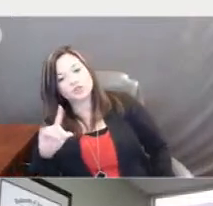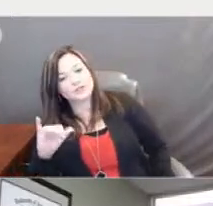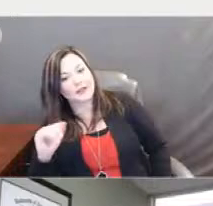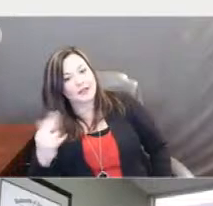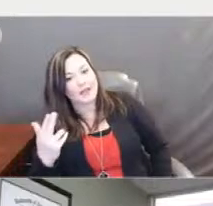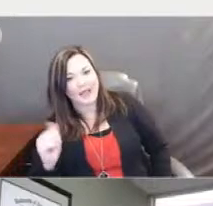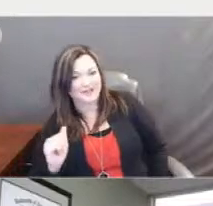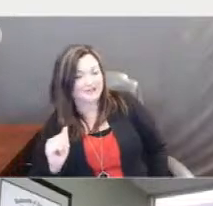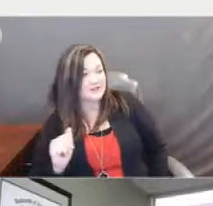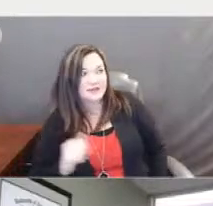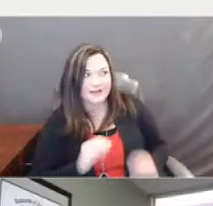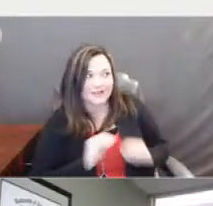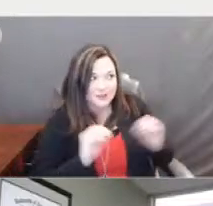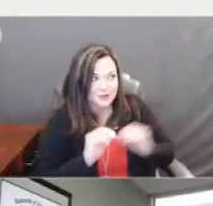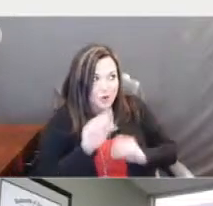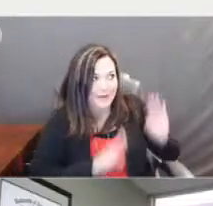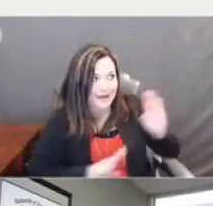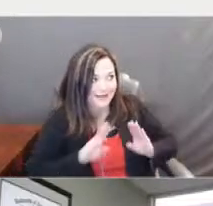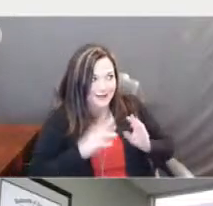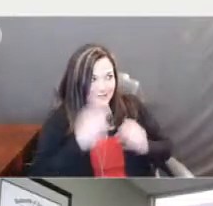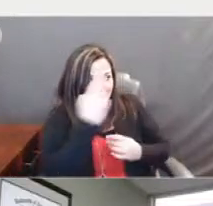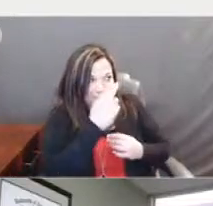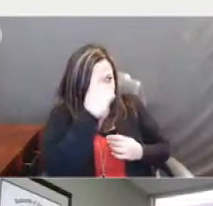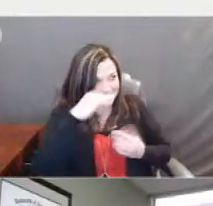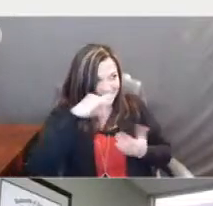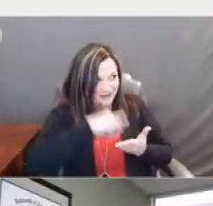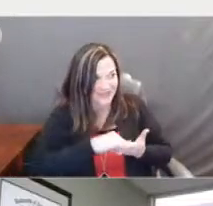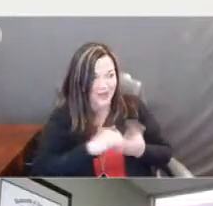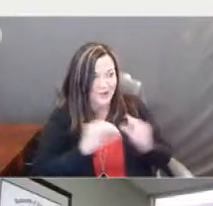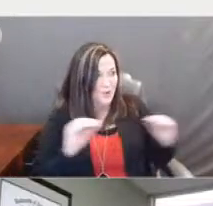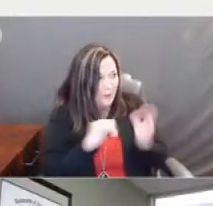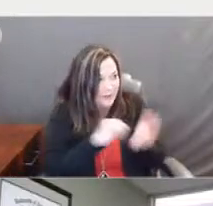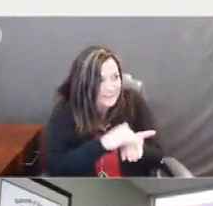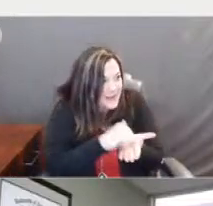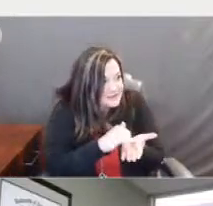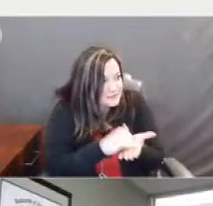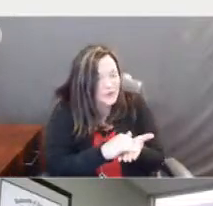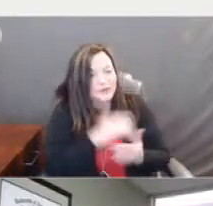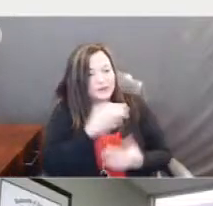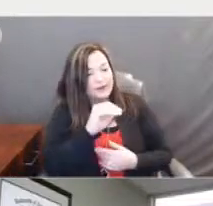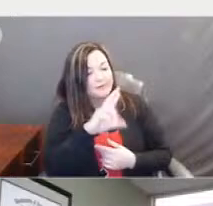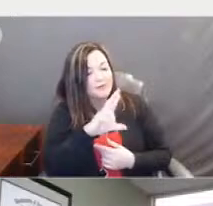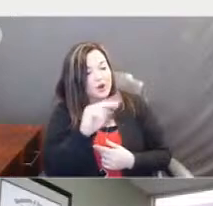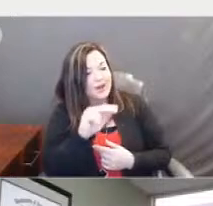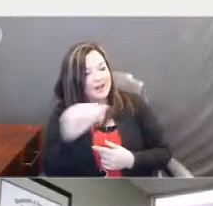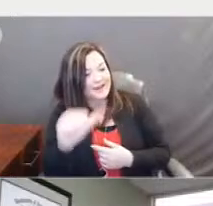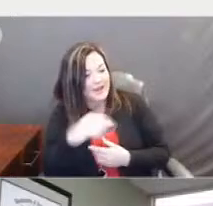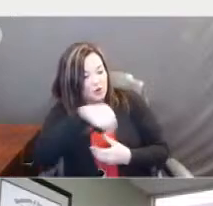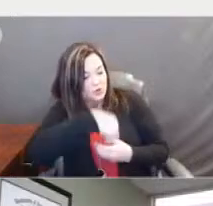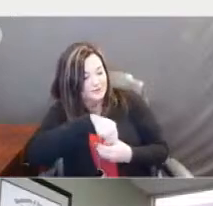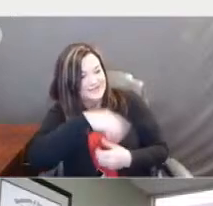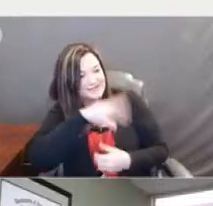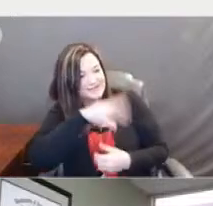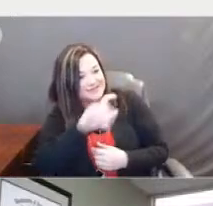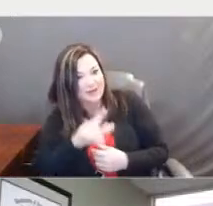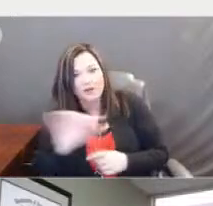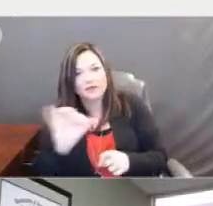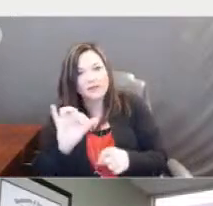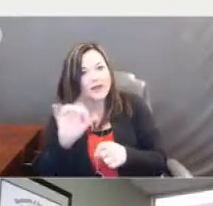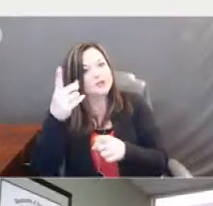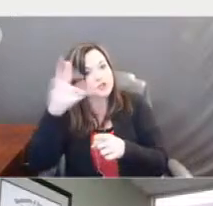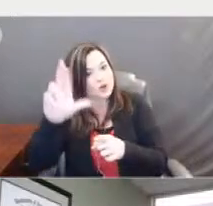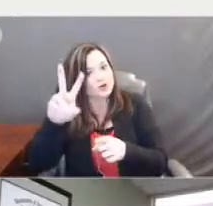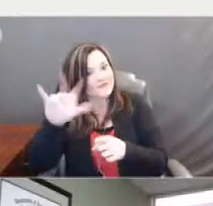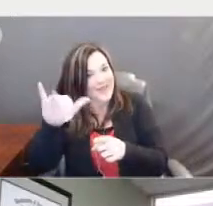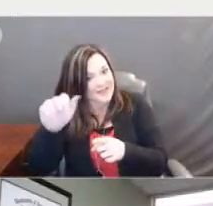biological reason how that could be possible. The mRNA goes into the cell, as Dr. Vyas said,